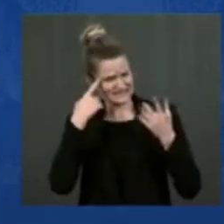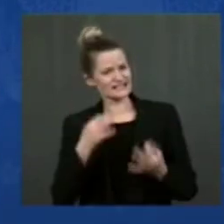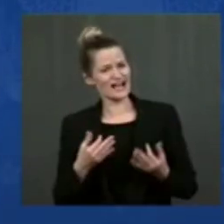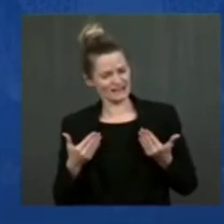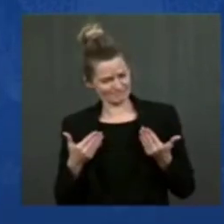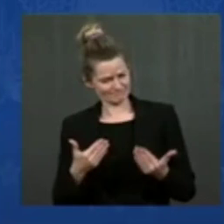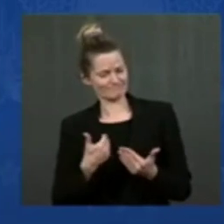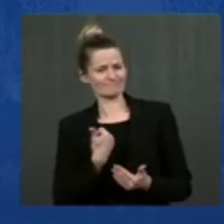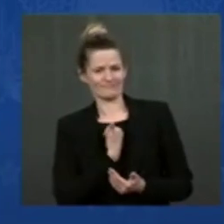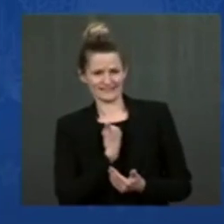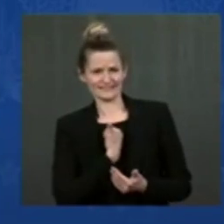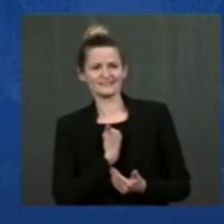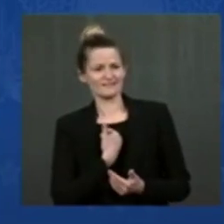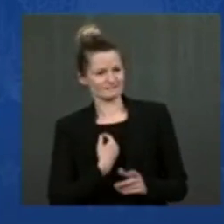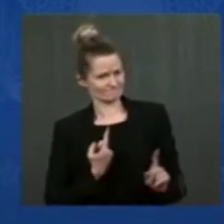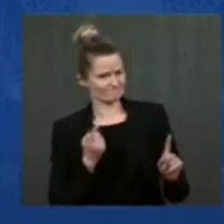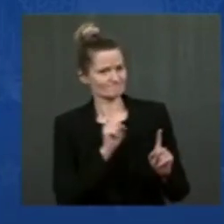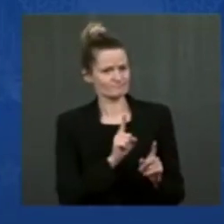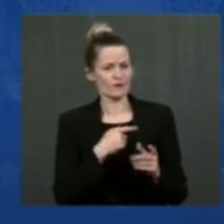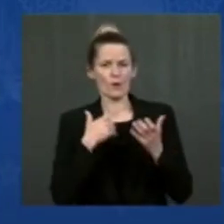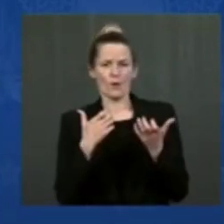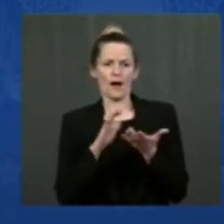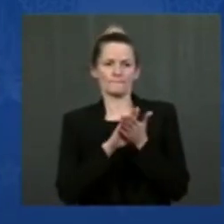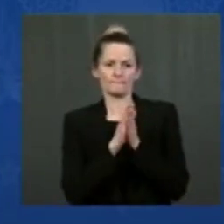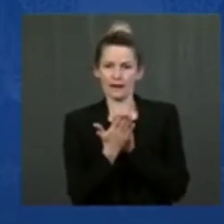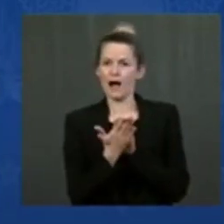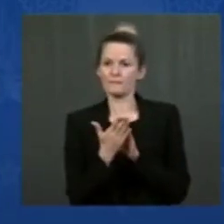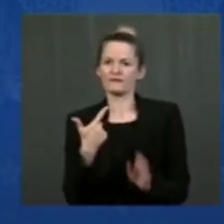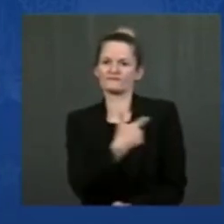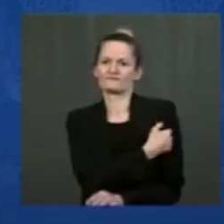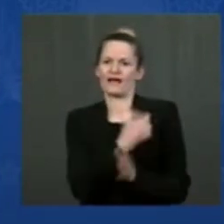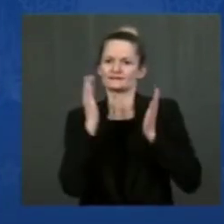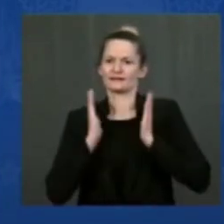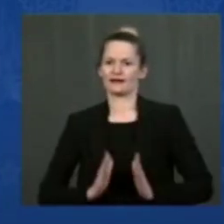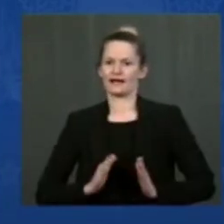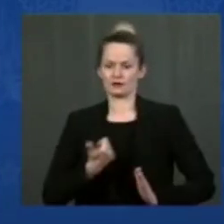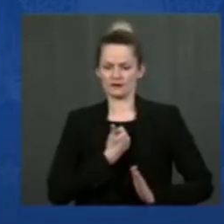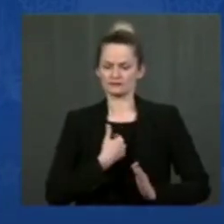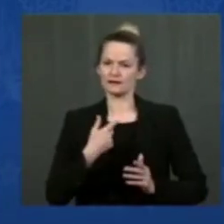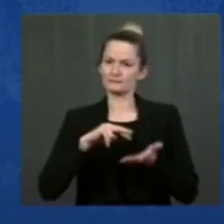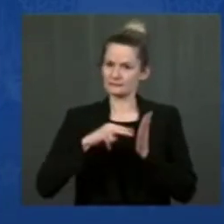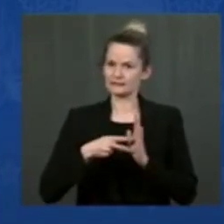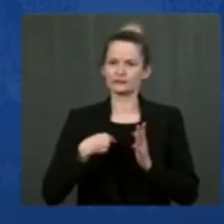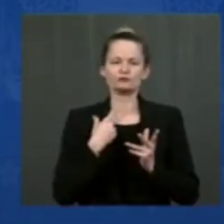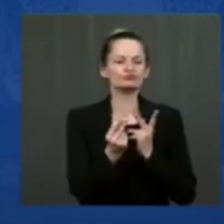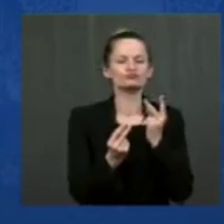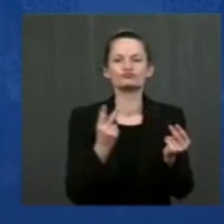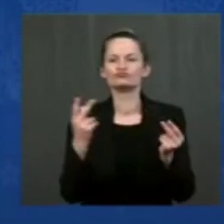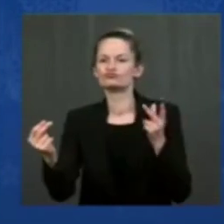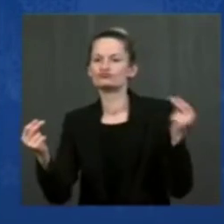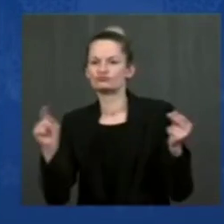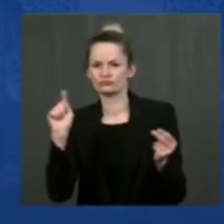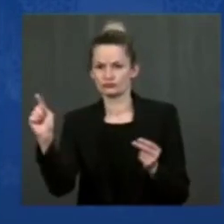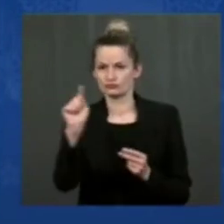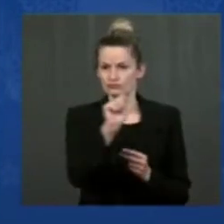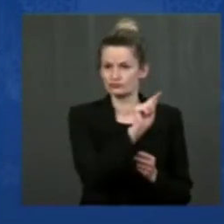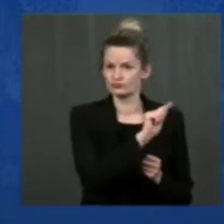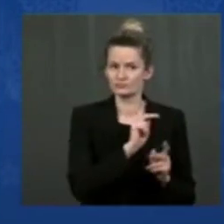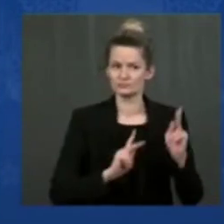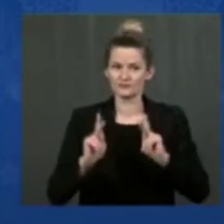Safeway and got certified by the state to help protect even more essential workers.